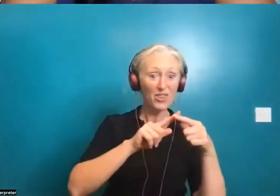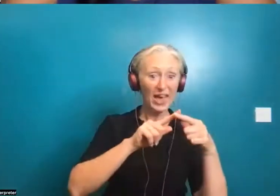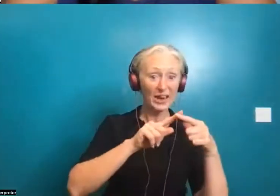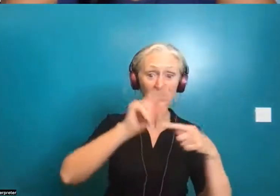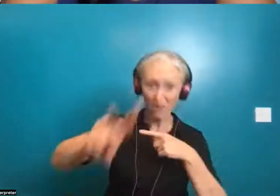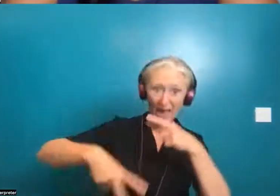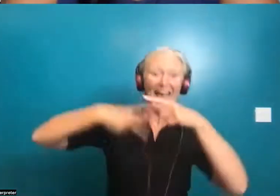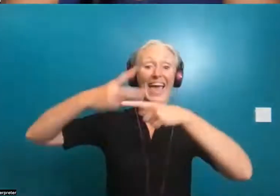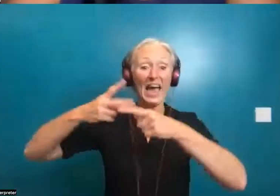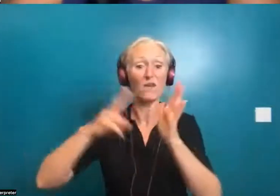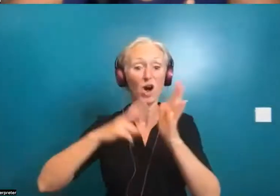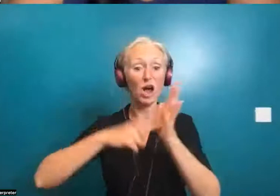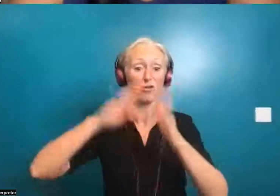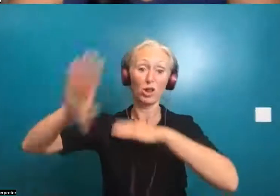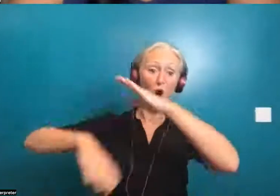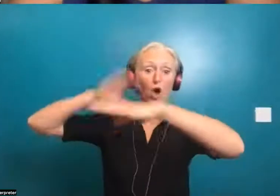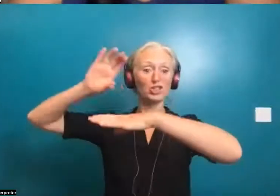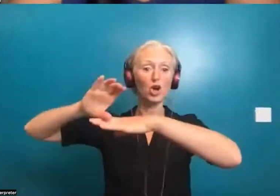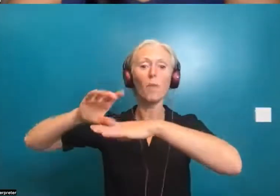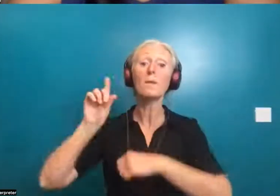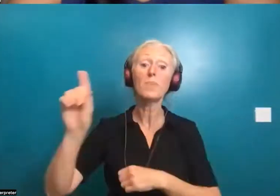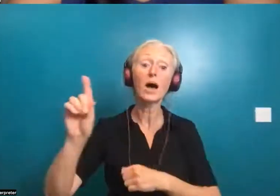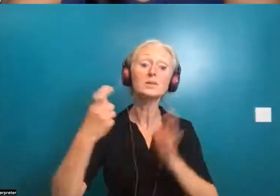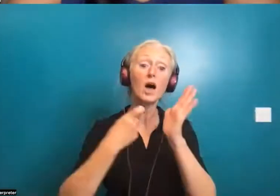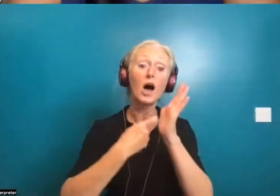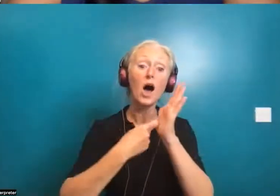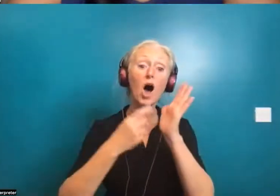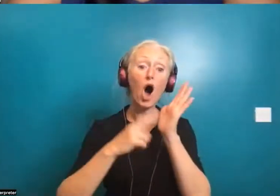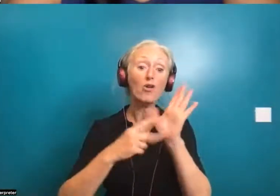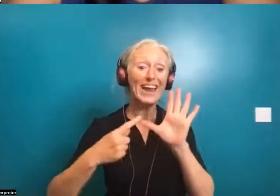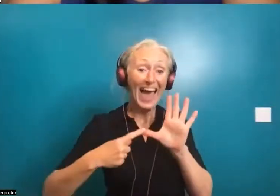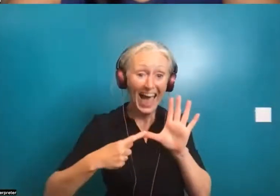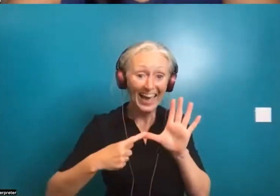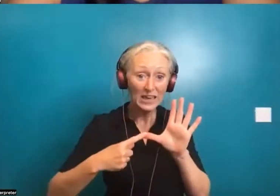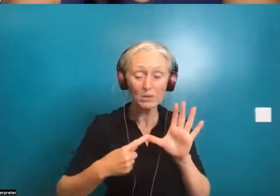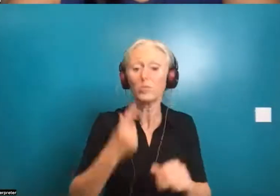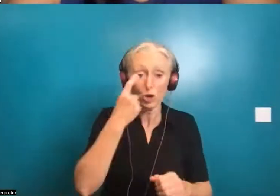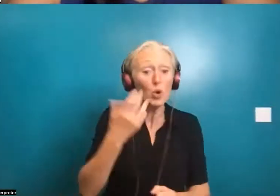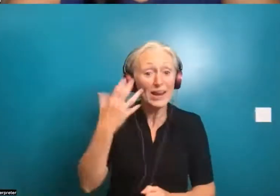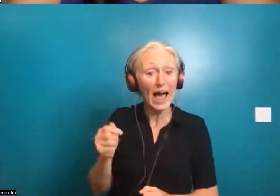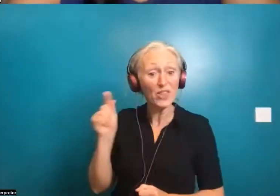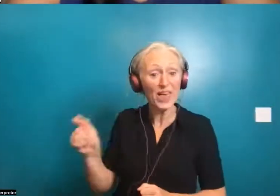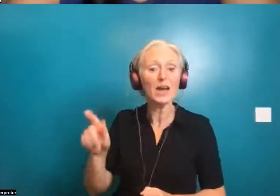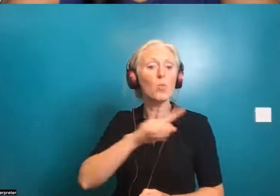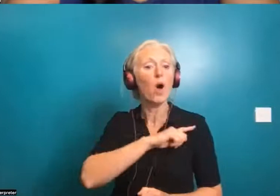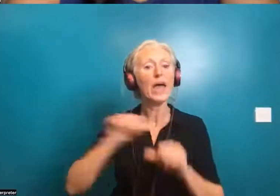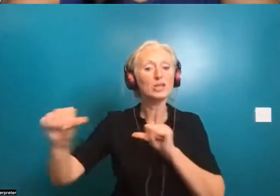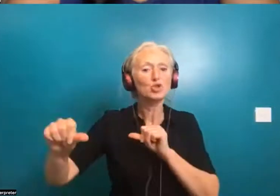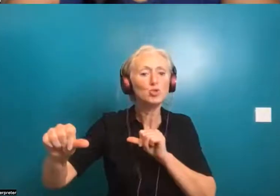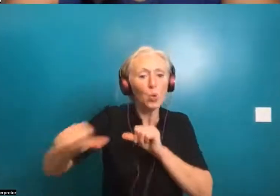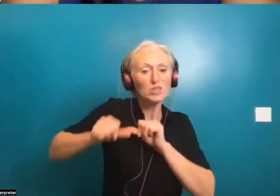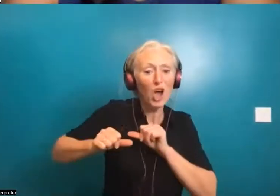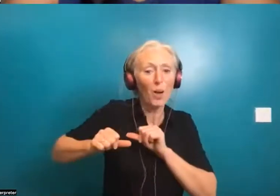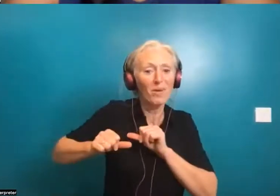could have the RNA therapy because it's short acting, it's not permanent, it only acts on the